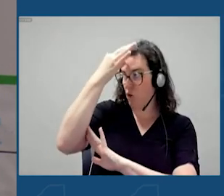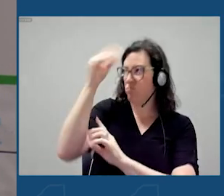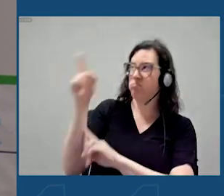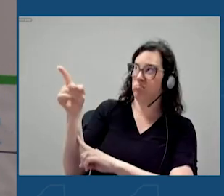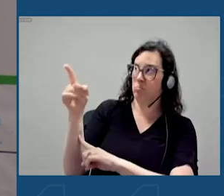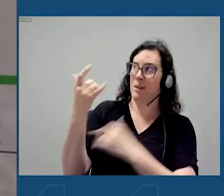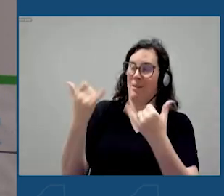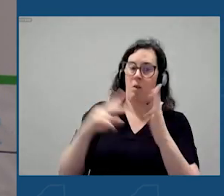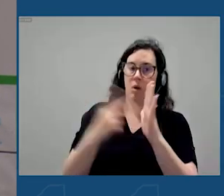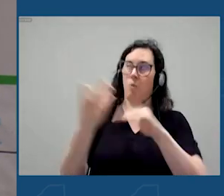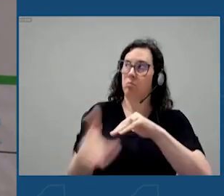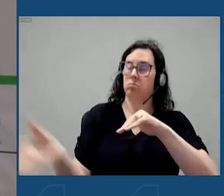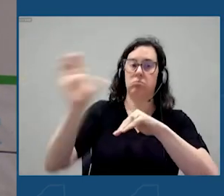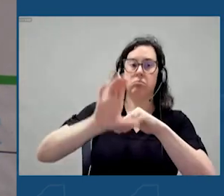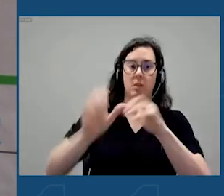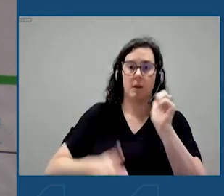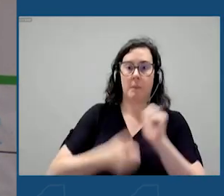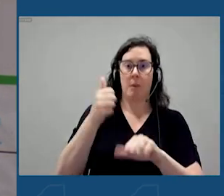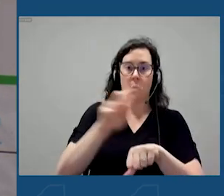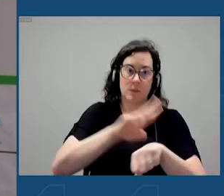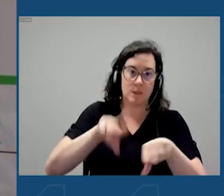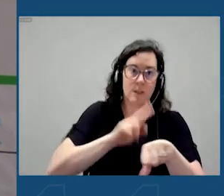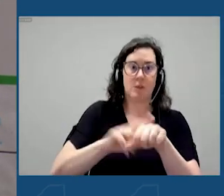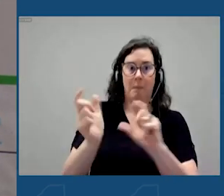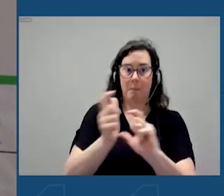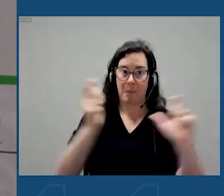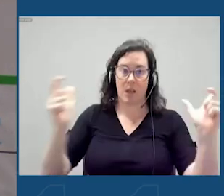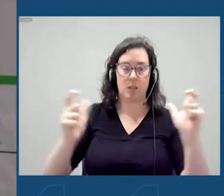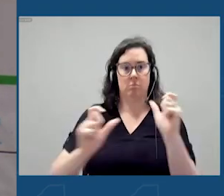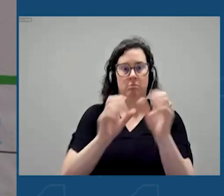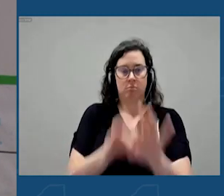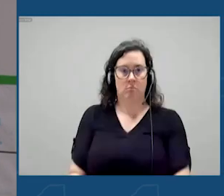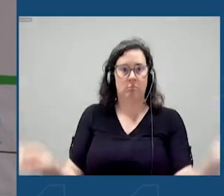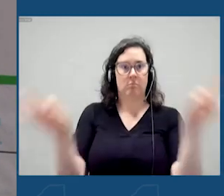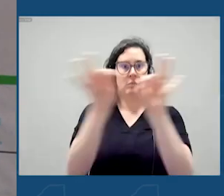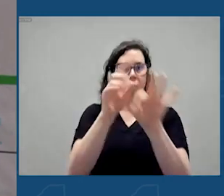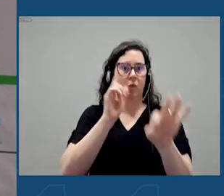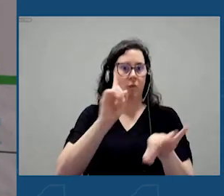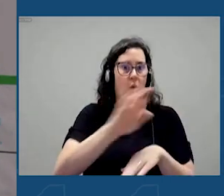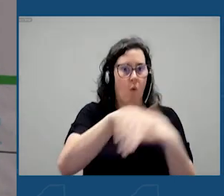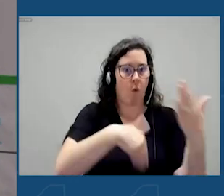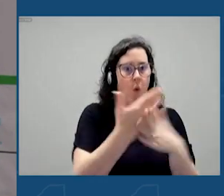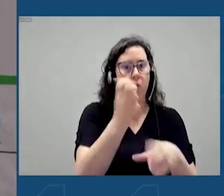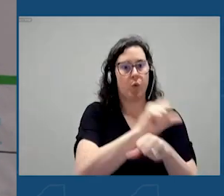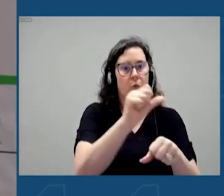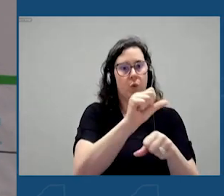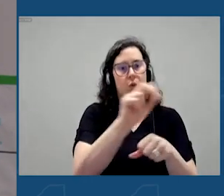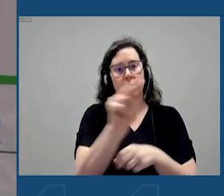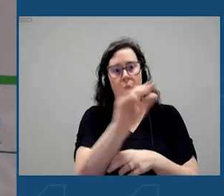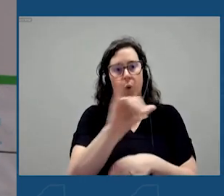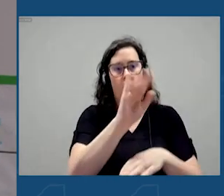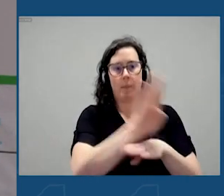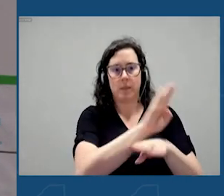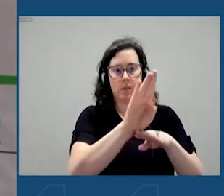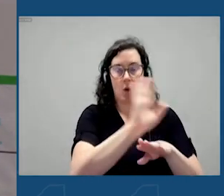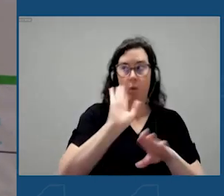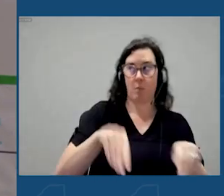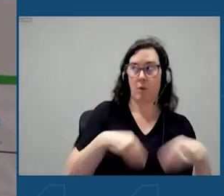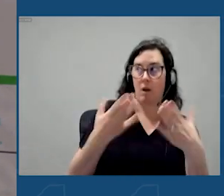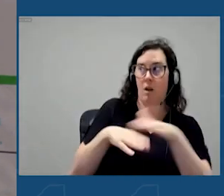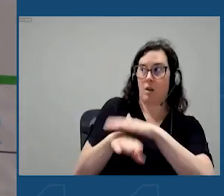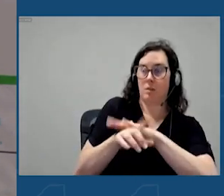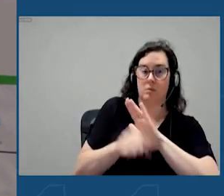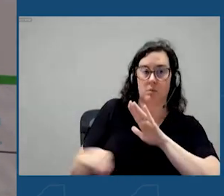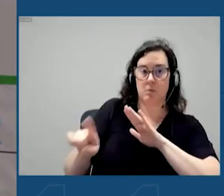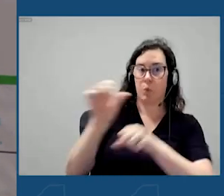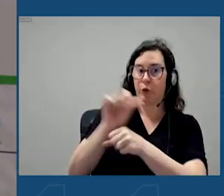largest and most significant tax credit, available to all New York employers who provide access to child care services for their people.